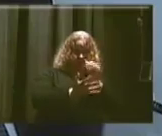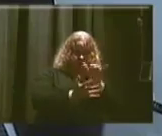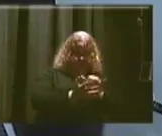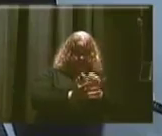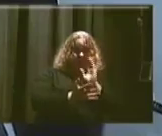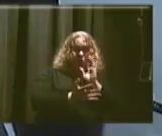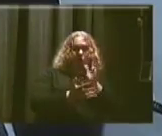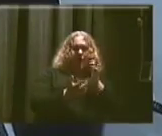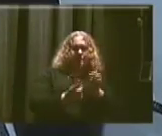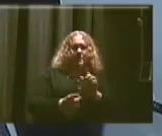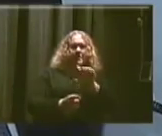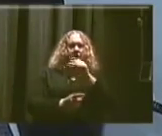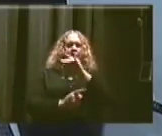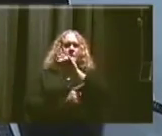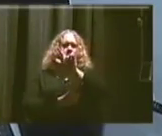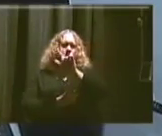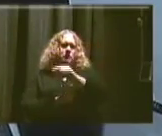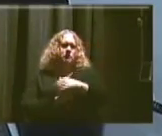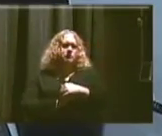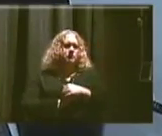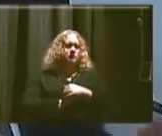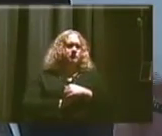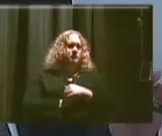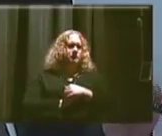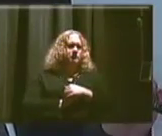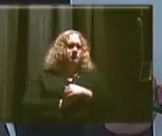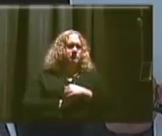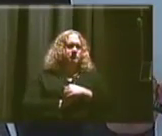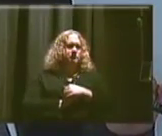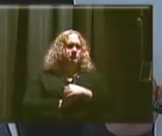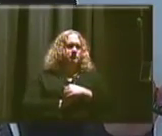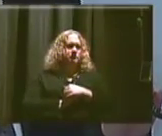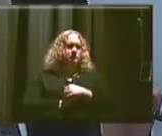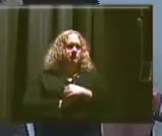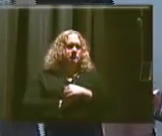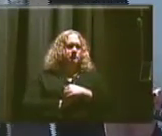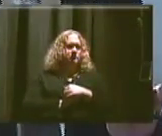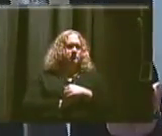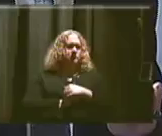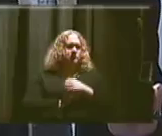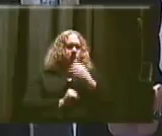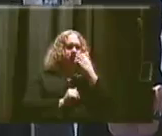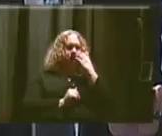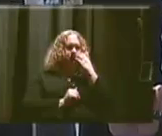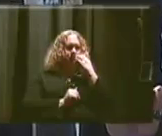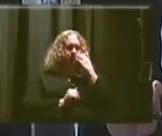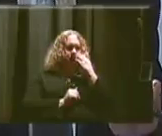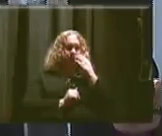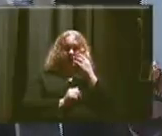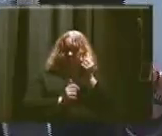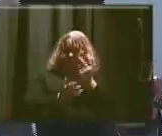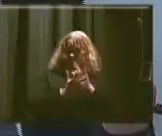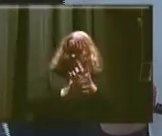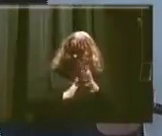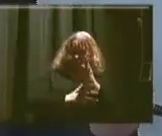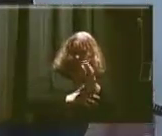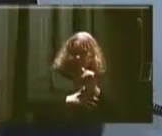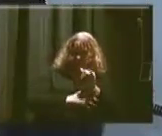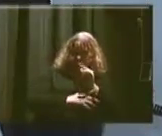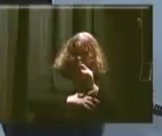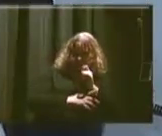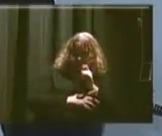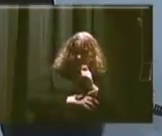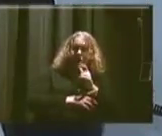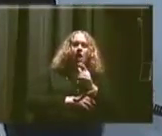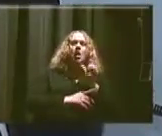What's SAP? What's that? SAP. Staff. I'm sorry. Approved by who? Oh, by the Kentucky